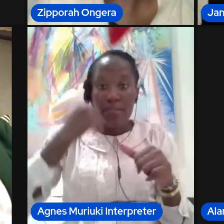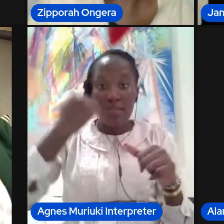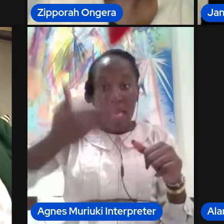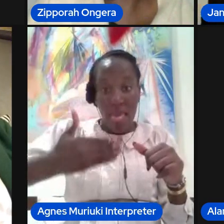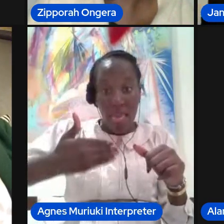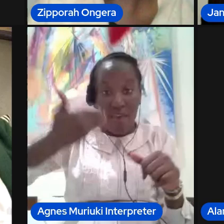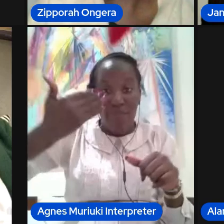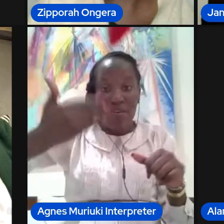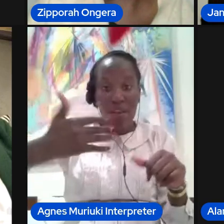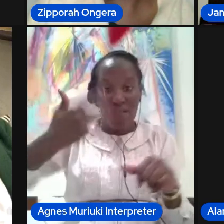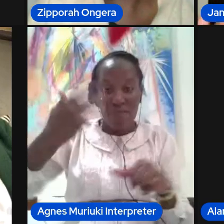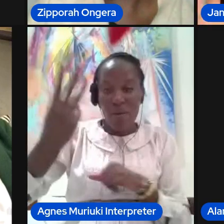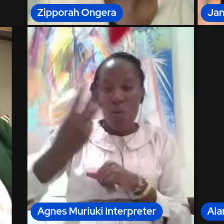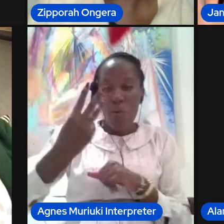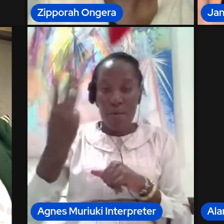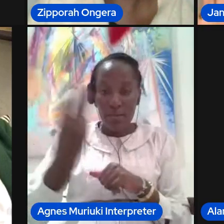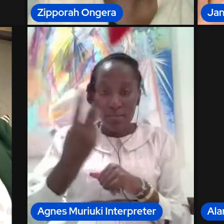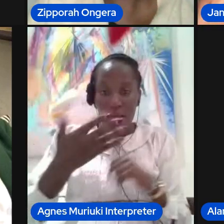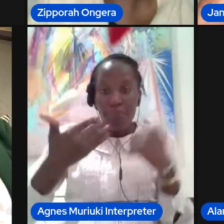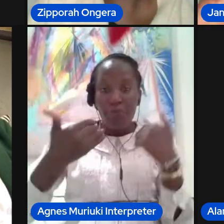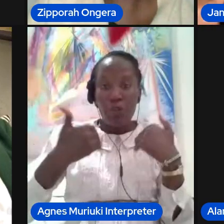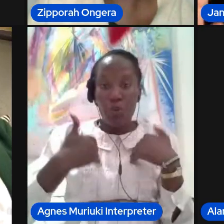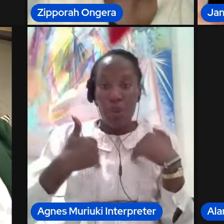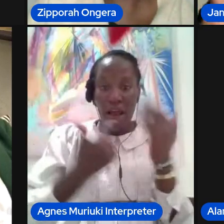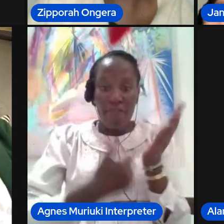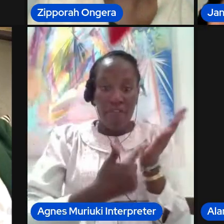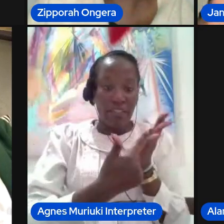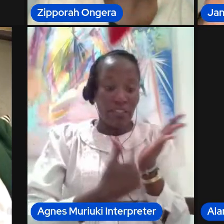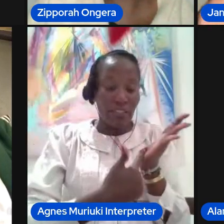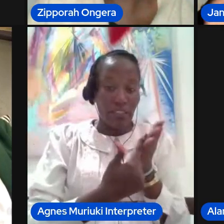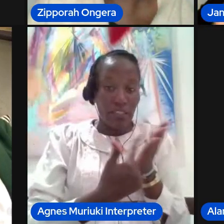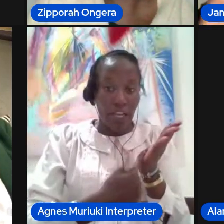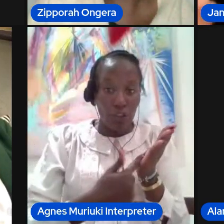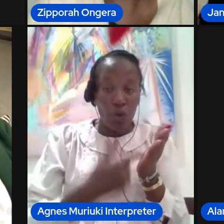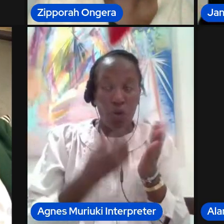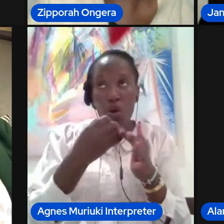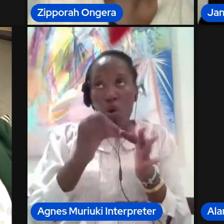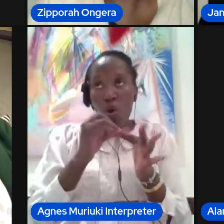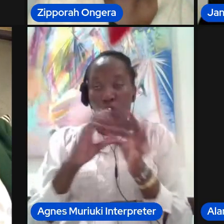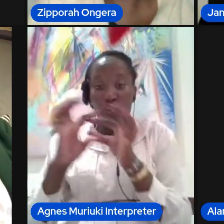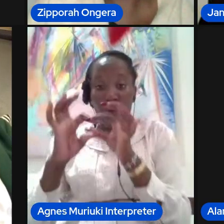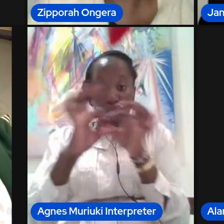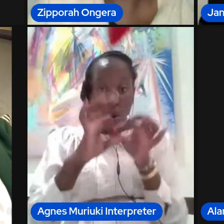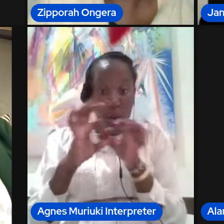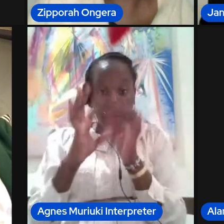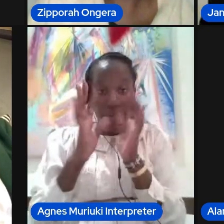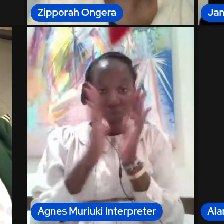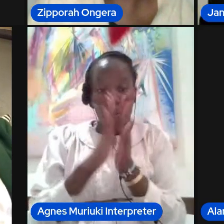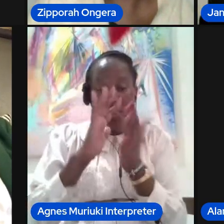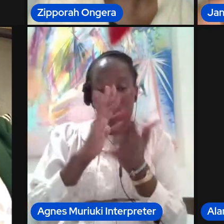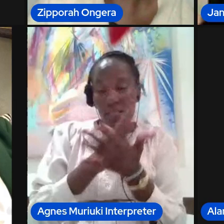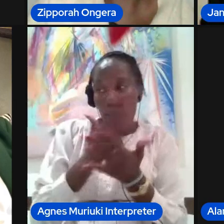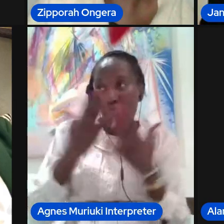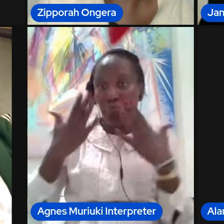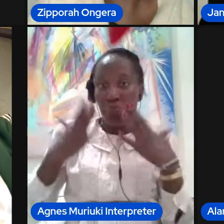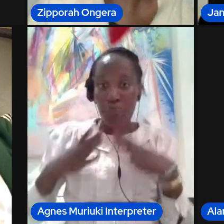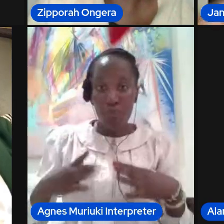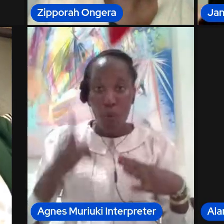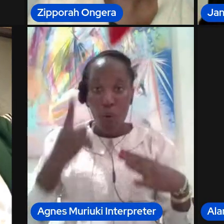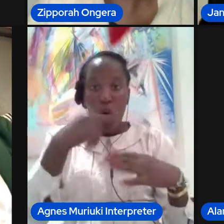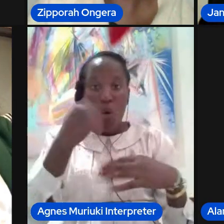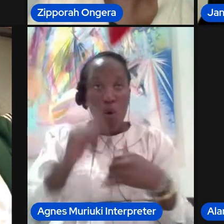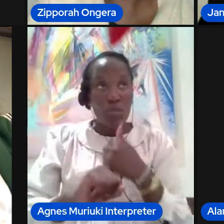drop a conversation, or maybe collaborate with different individuals who support